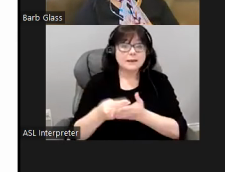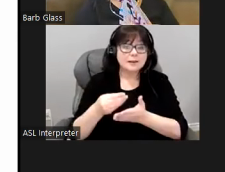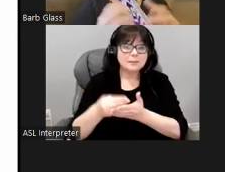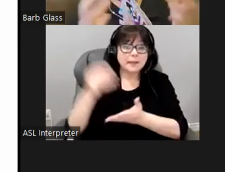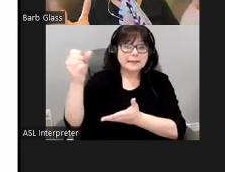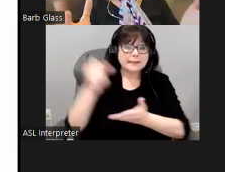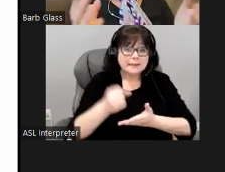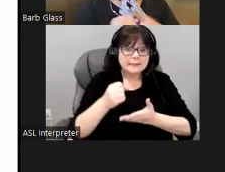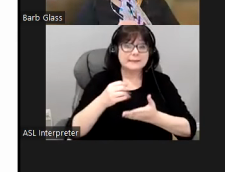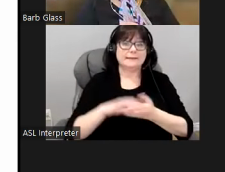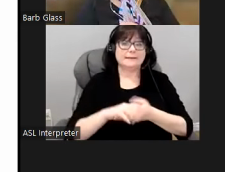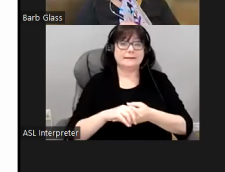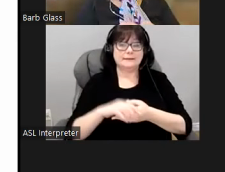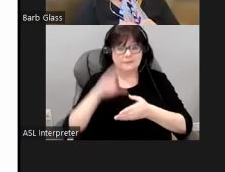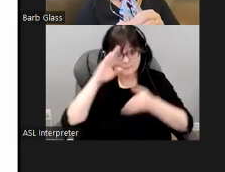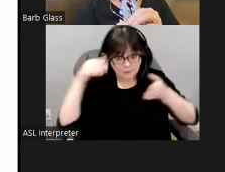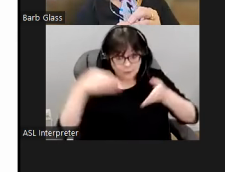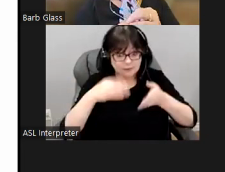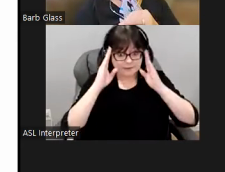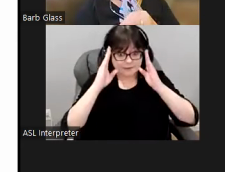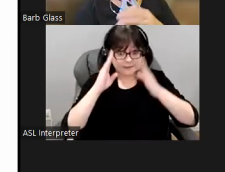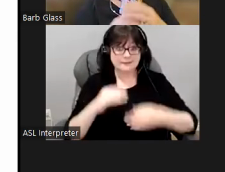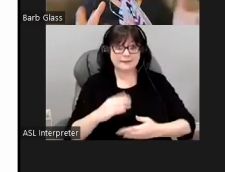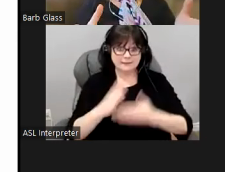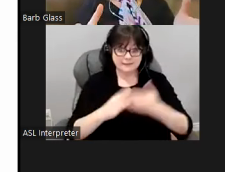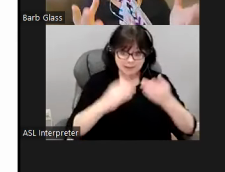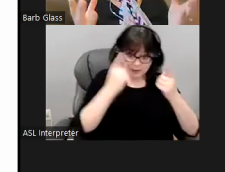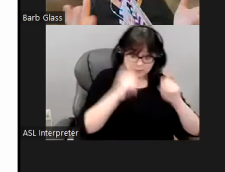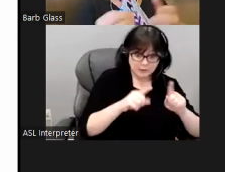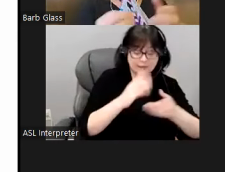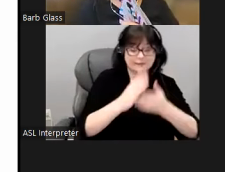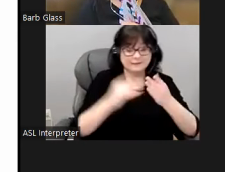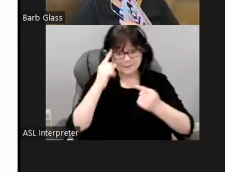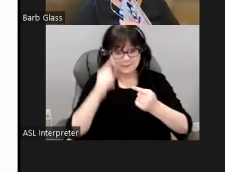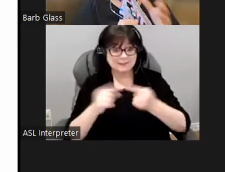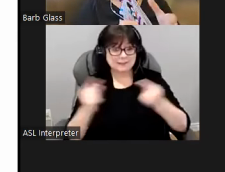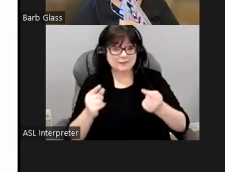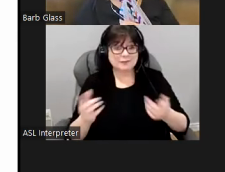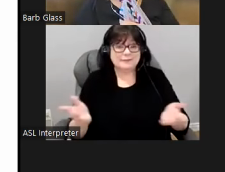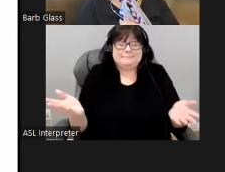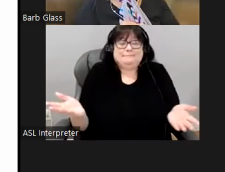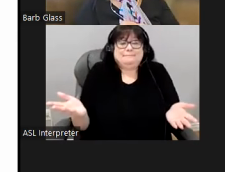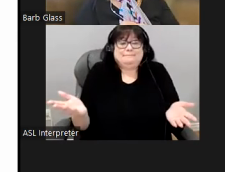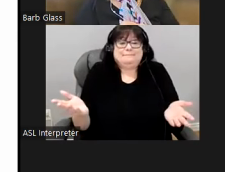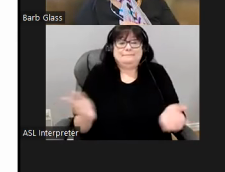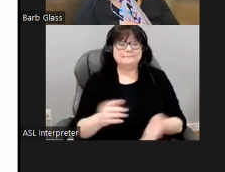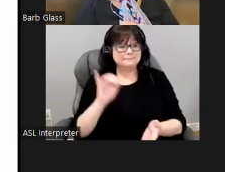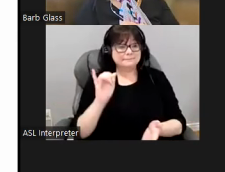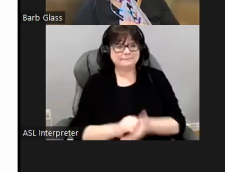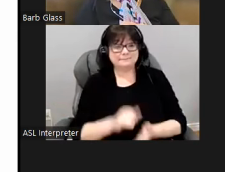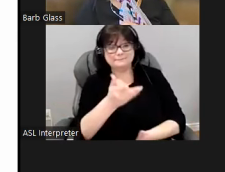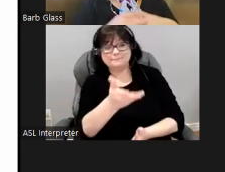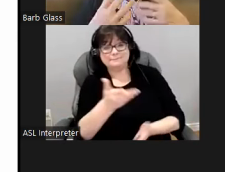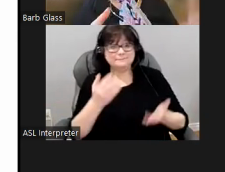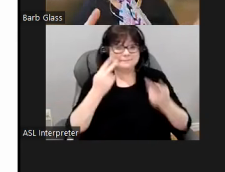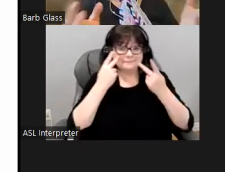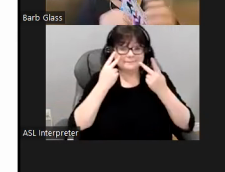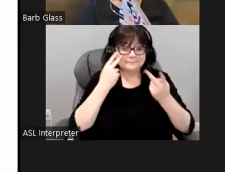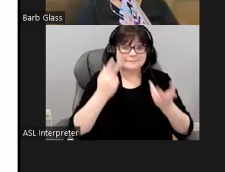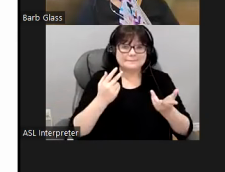now. Others might disagree, but it is what it is. And the ministry has acquired this money from the federal